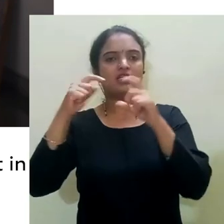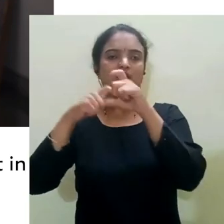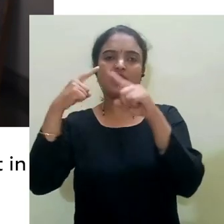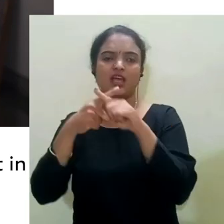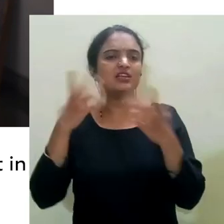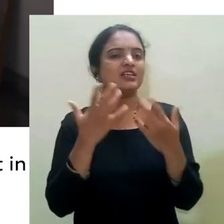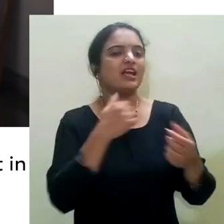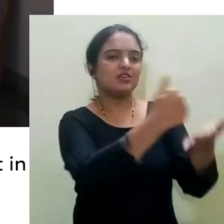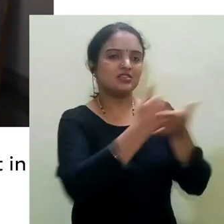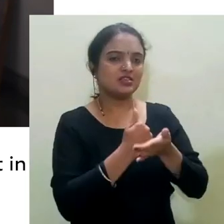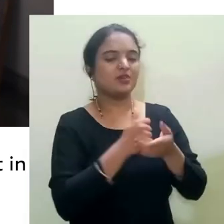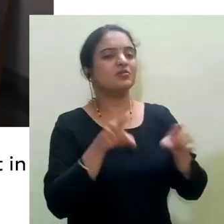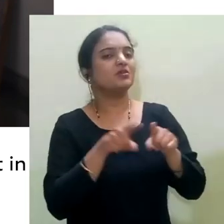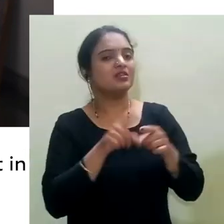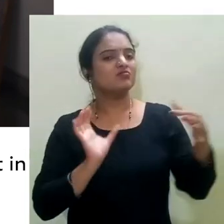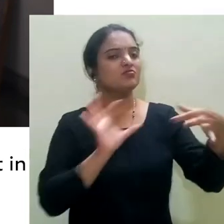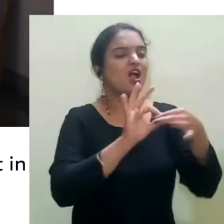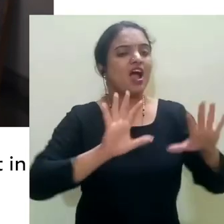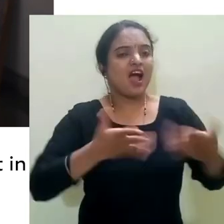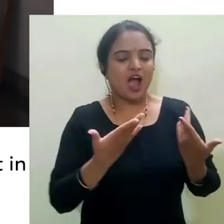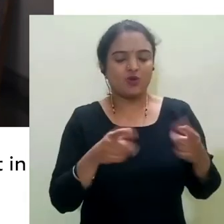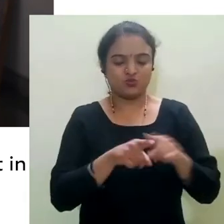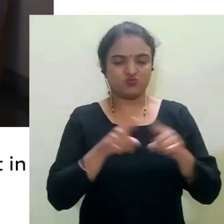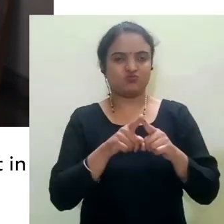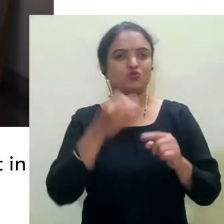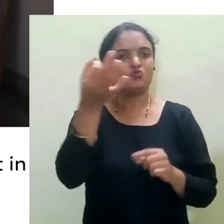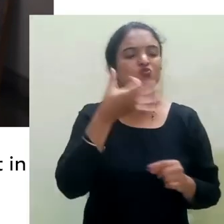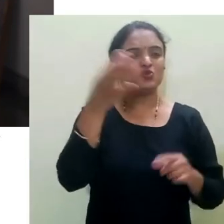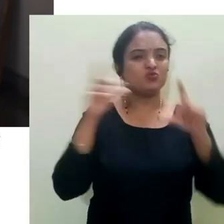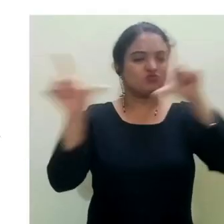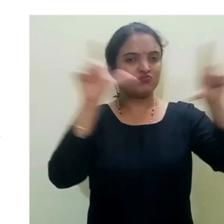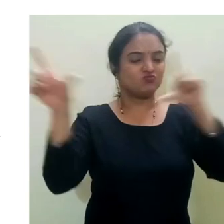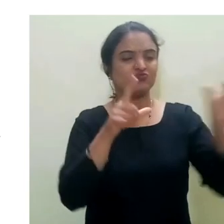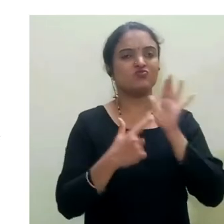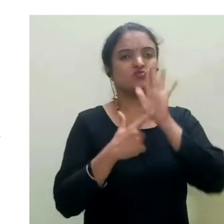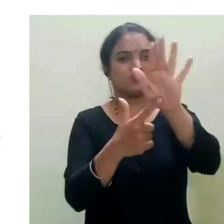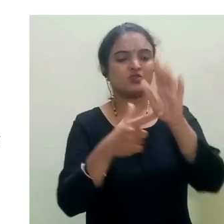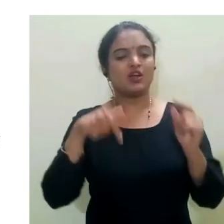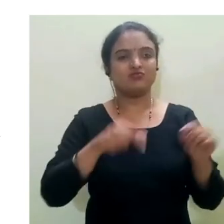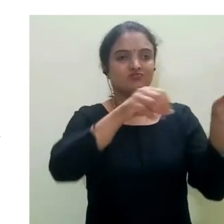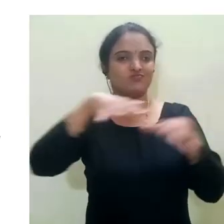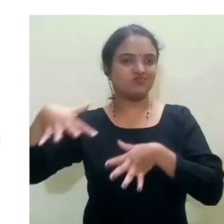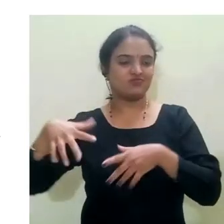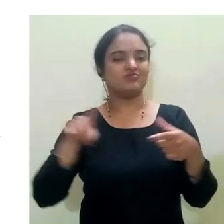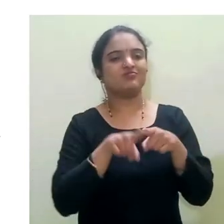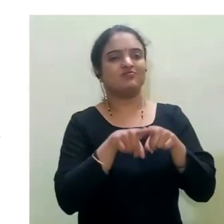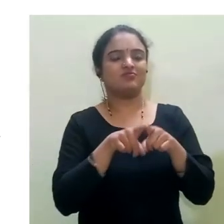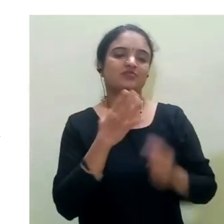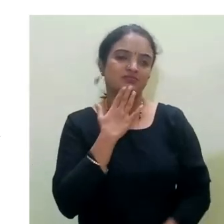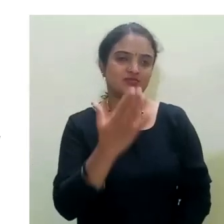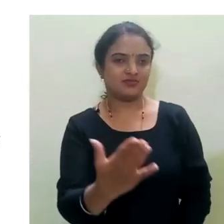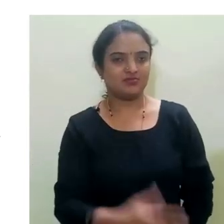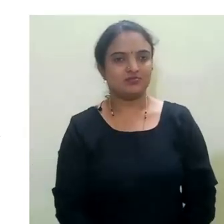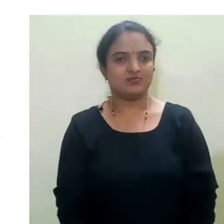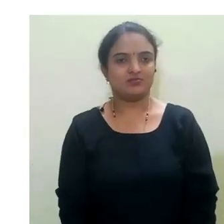We are very grateful to FedEx for their continued support in enabling this project, and we look forward to opening our collections to